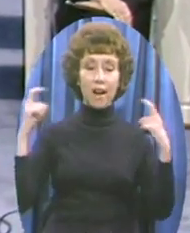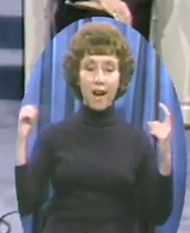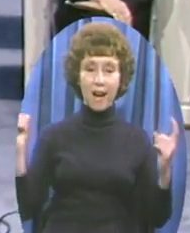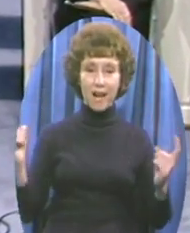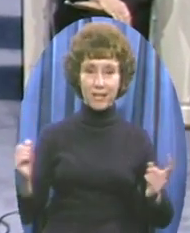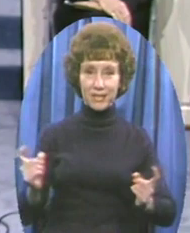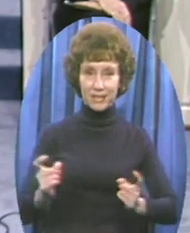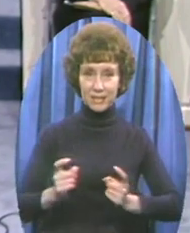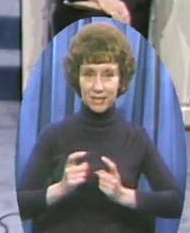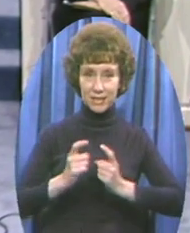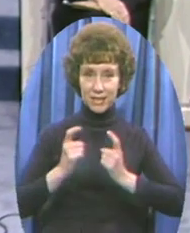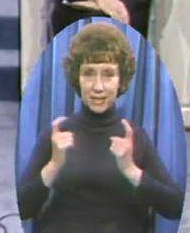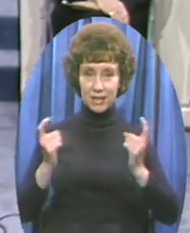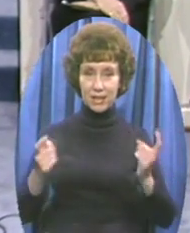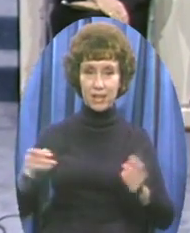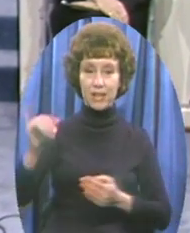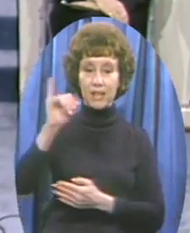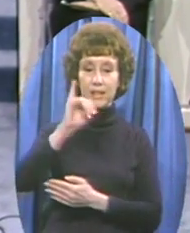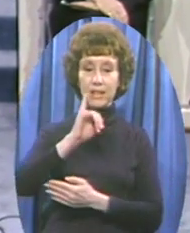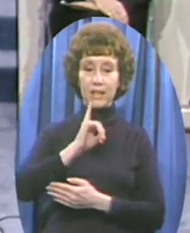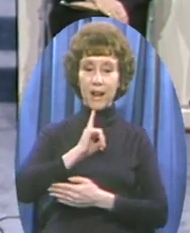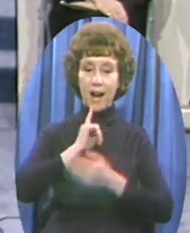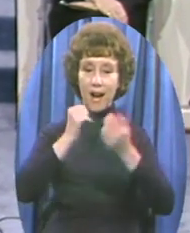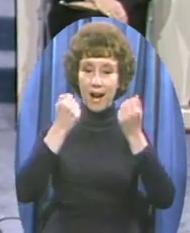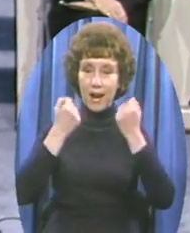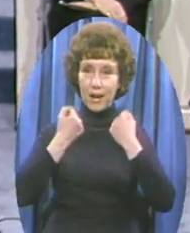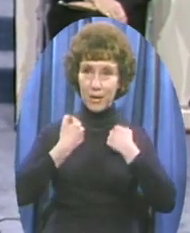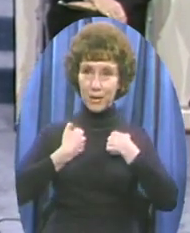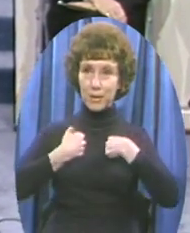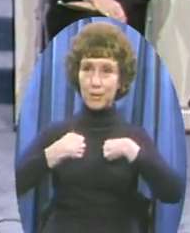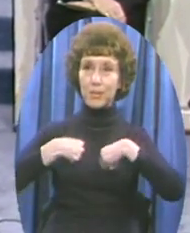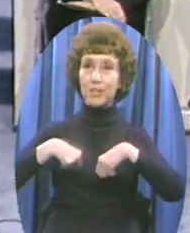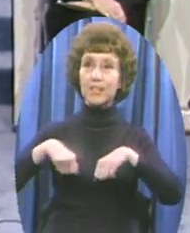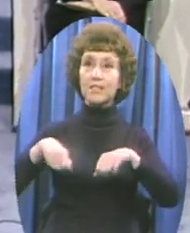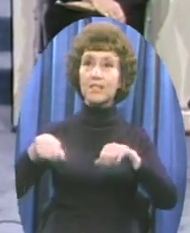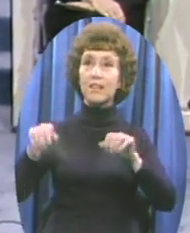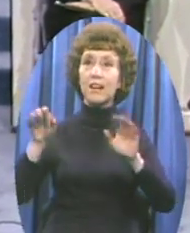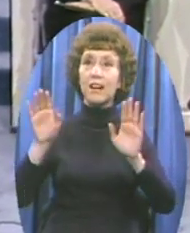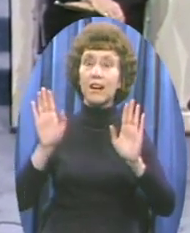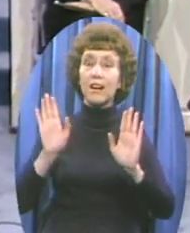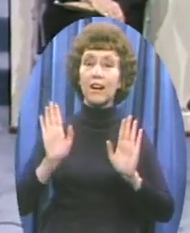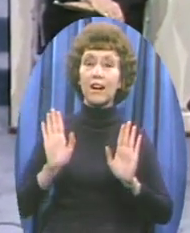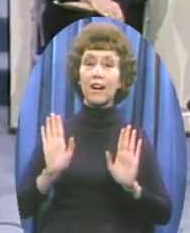follies of sin I